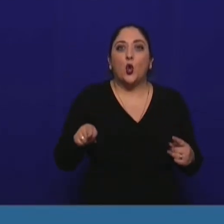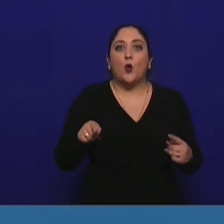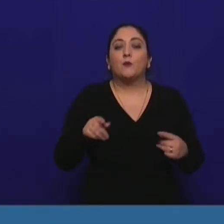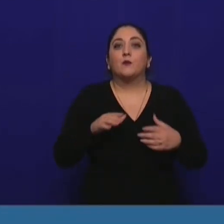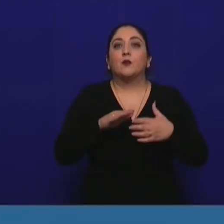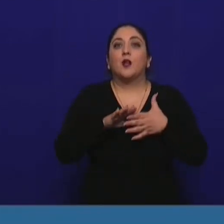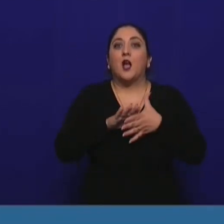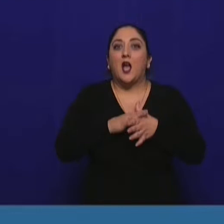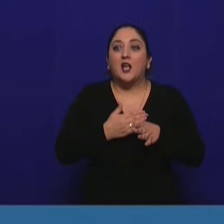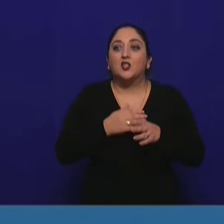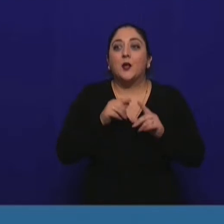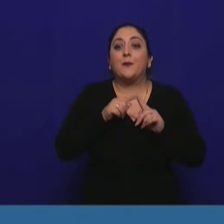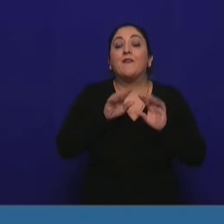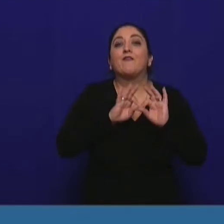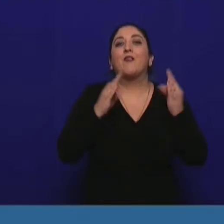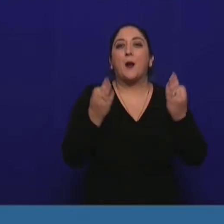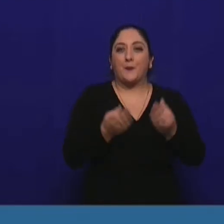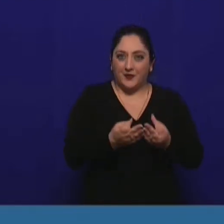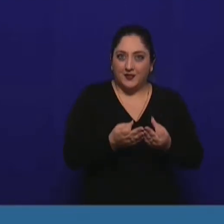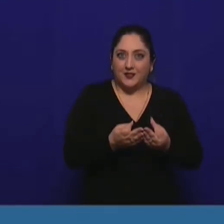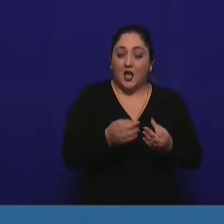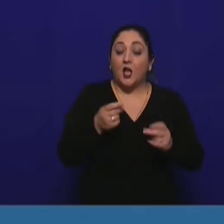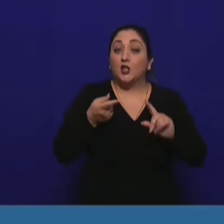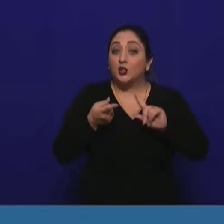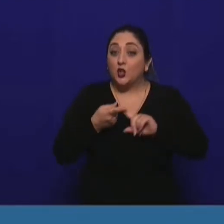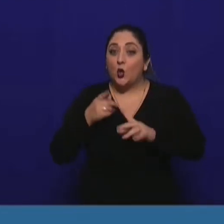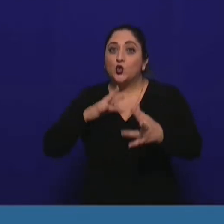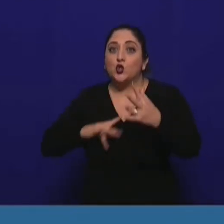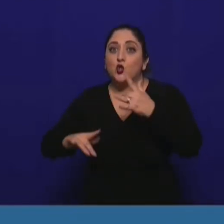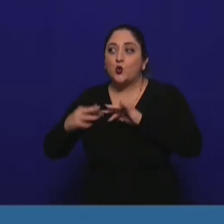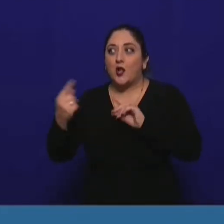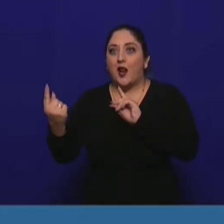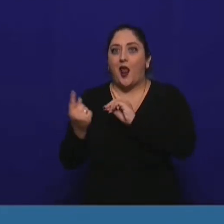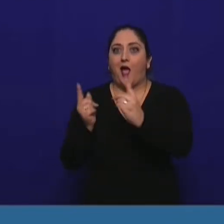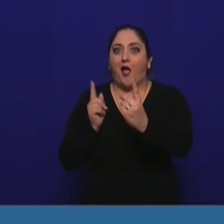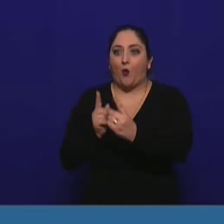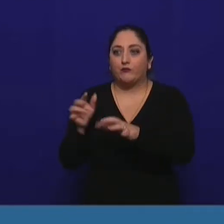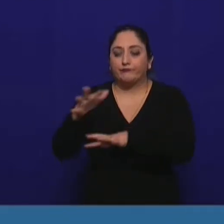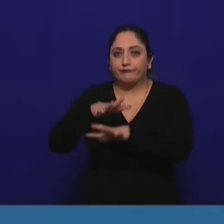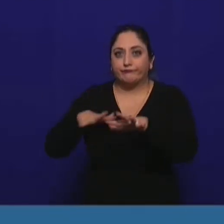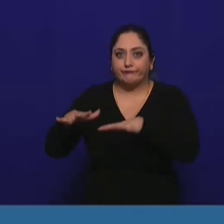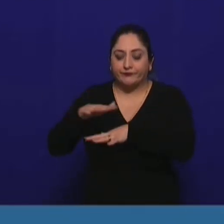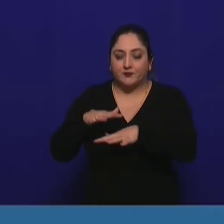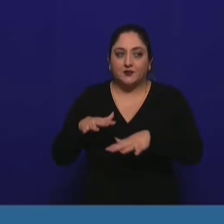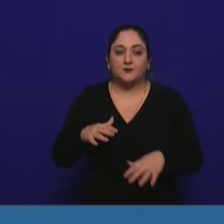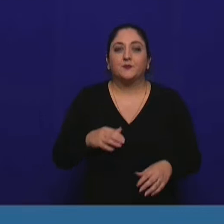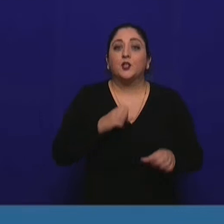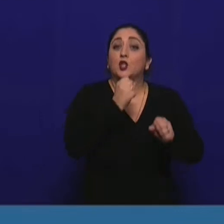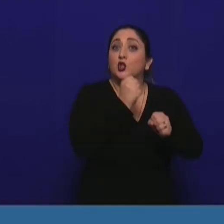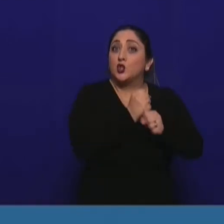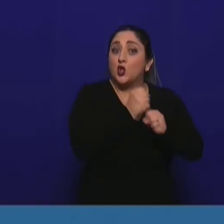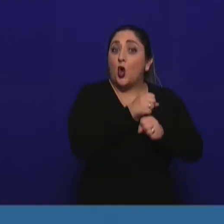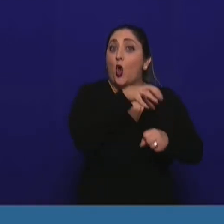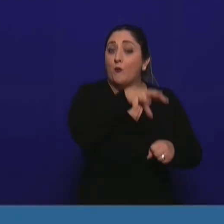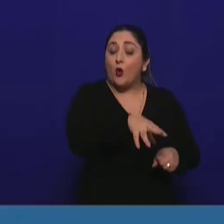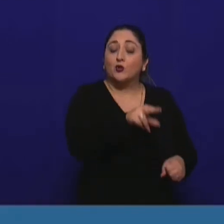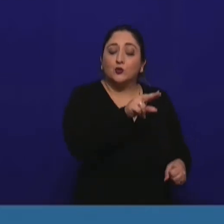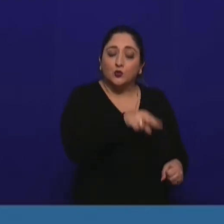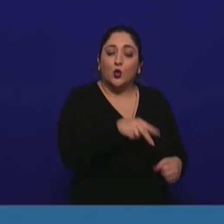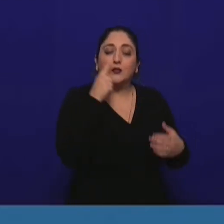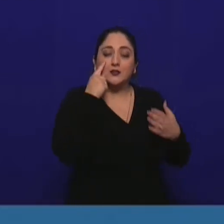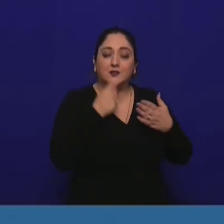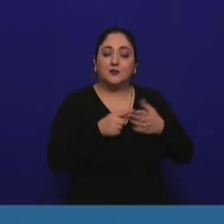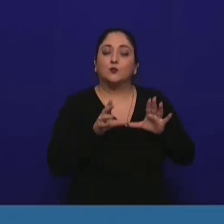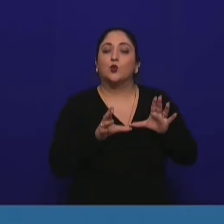joħorġu minn households u anka social gatherings li jkun hemm tan-nies ma' xulxin. Il-workplaces ukoll qiegħed ikollna